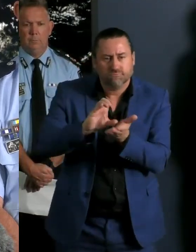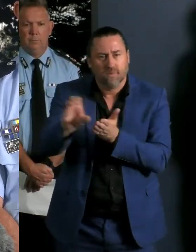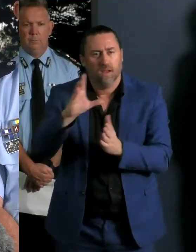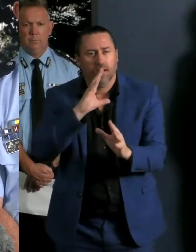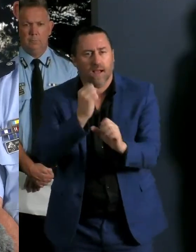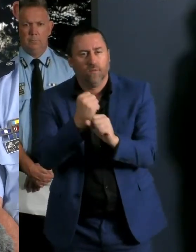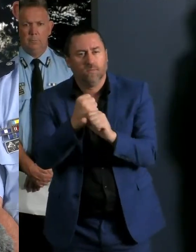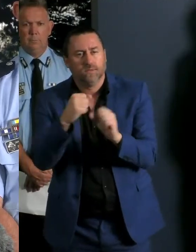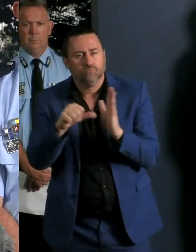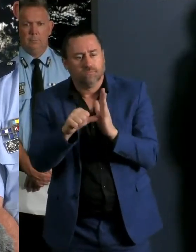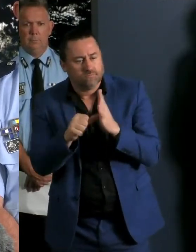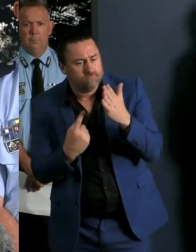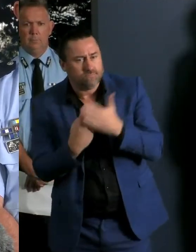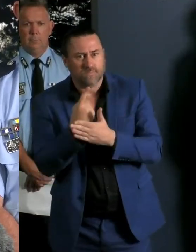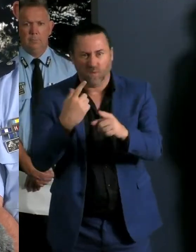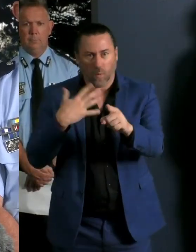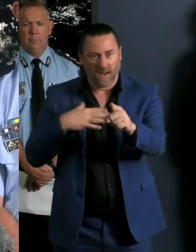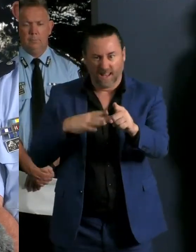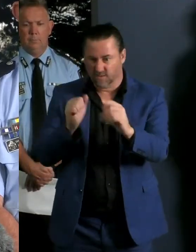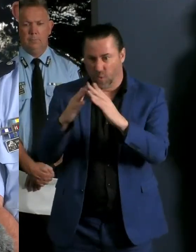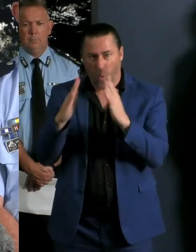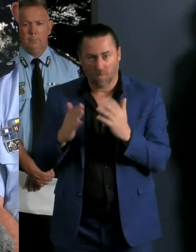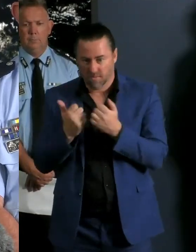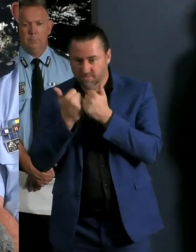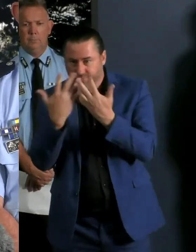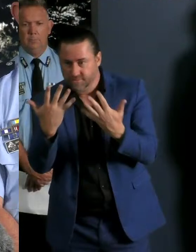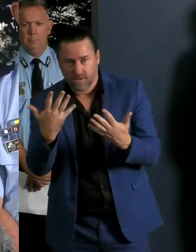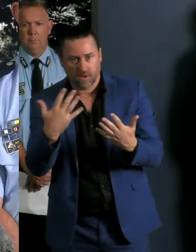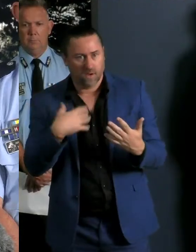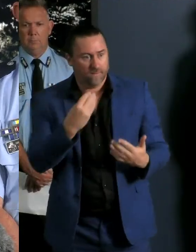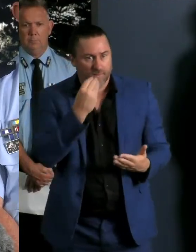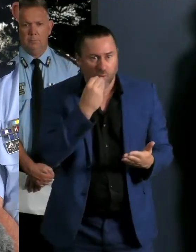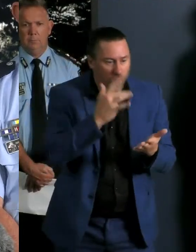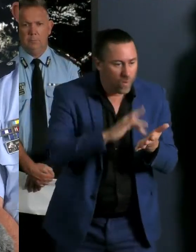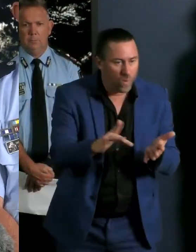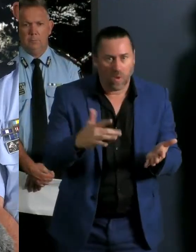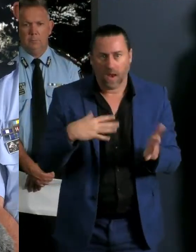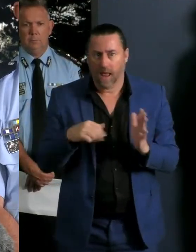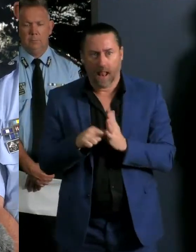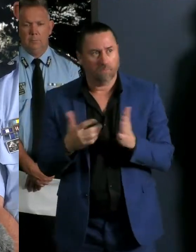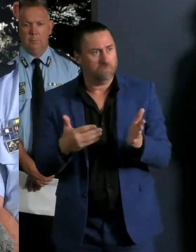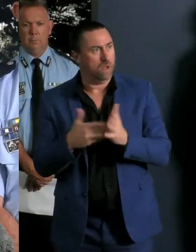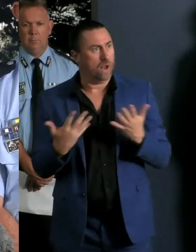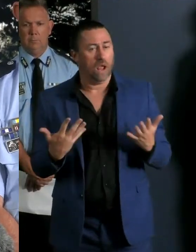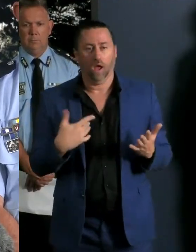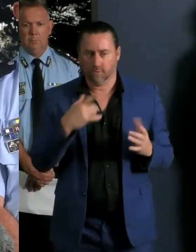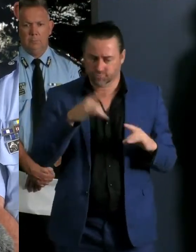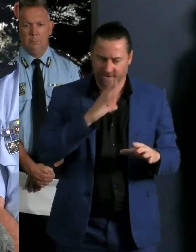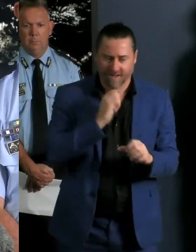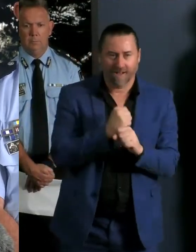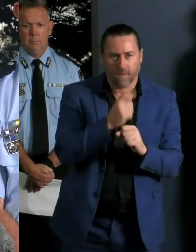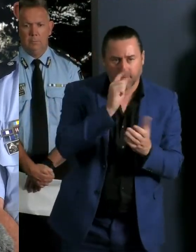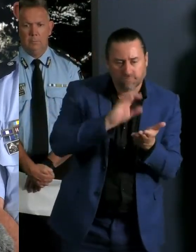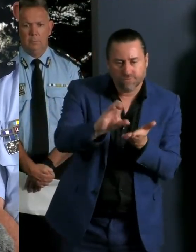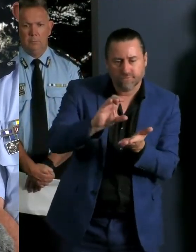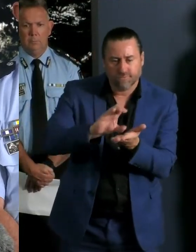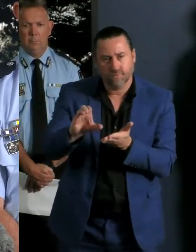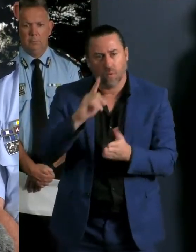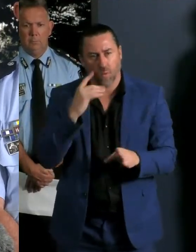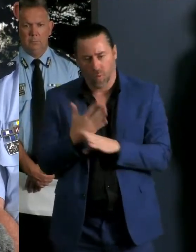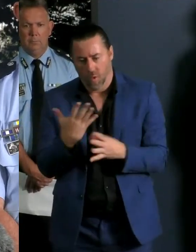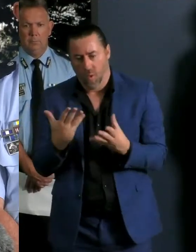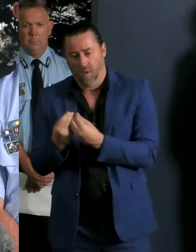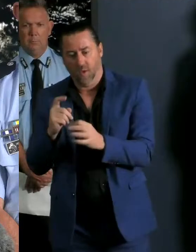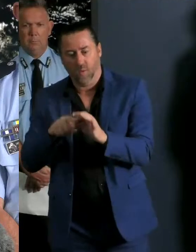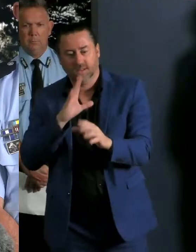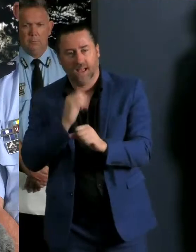go should the damage involve or be such that people do need some form of financial assistance, and we'll continue that close work with the Queensland Government